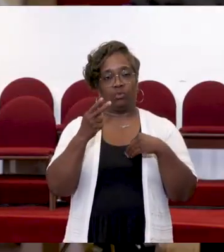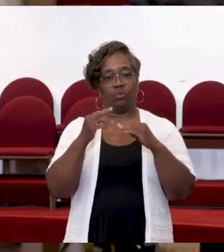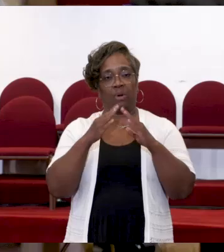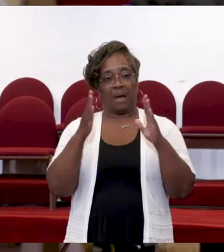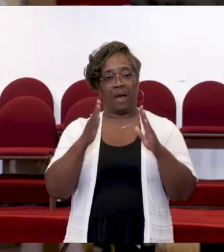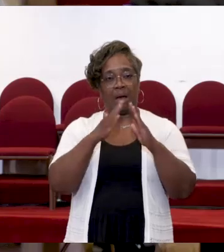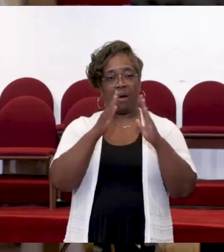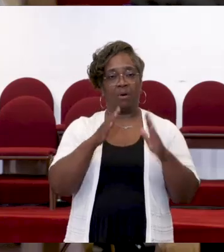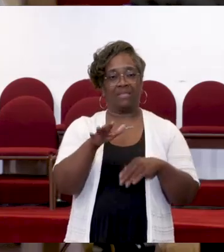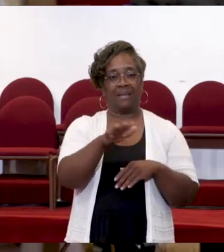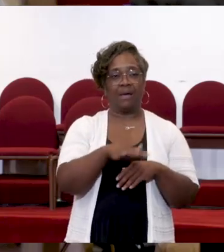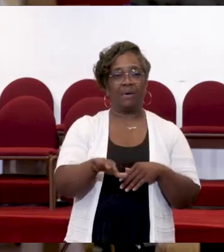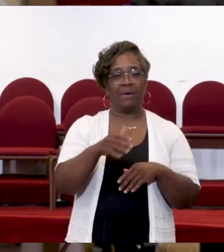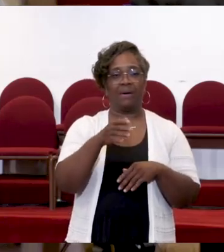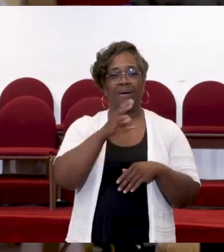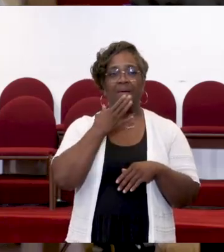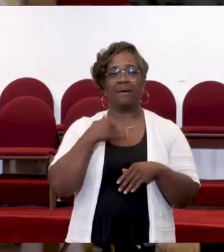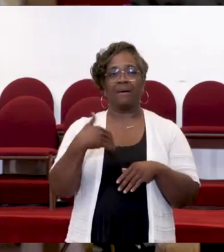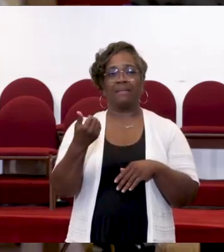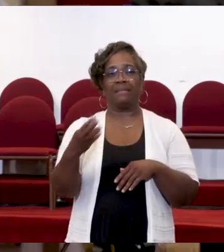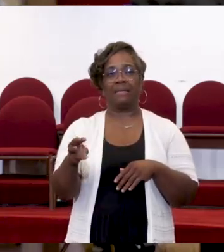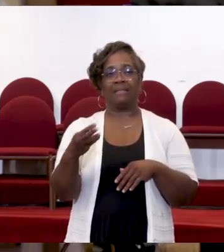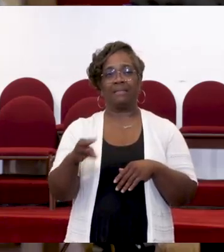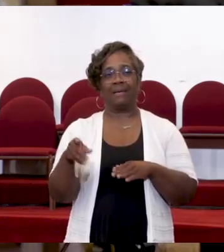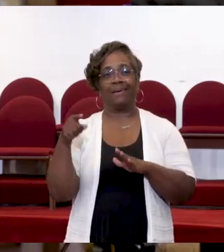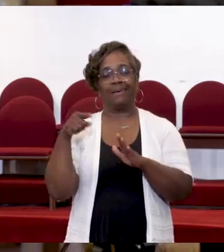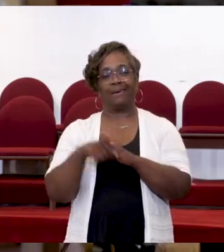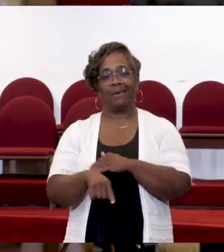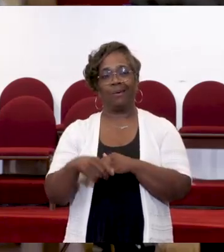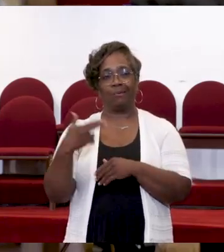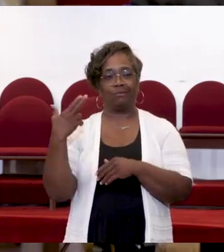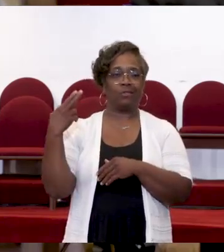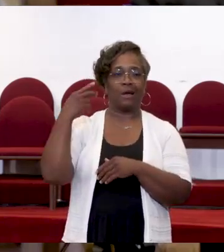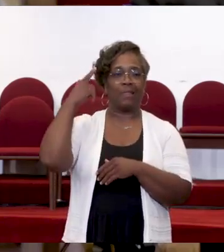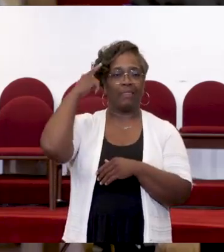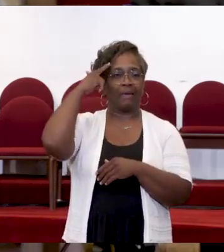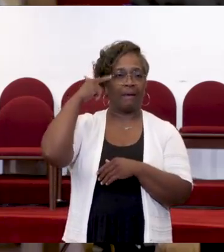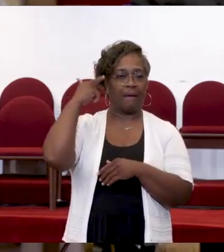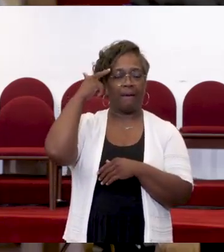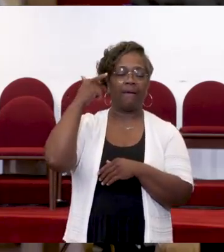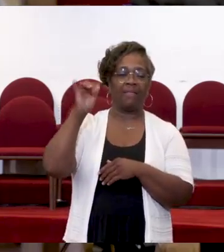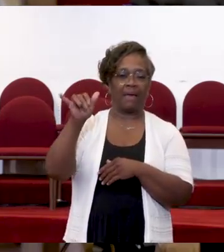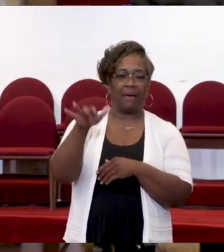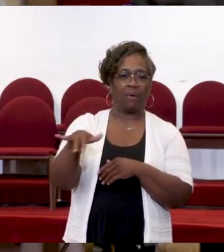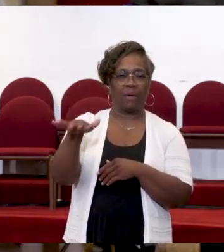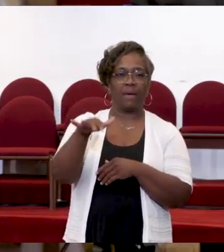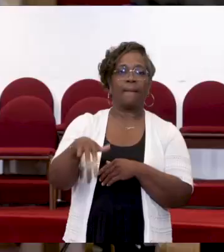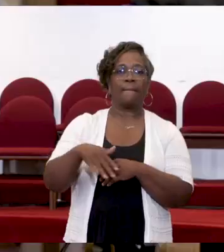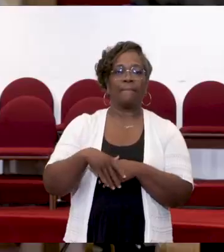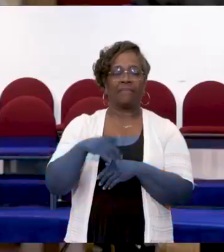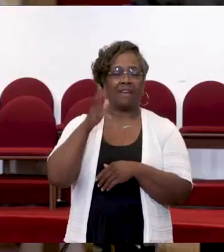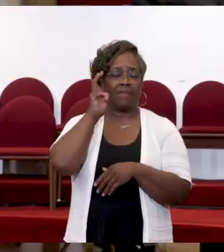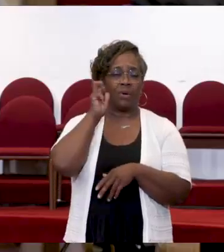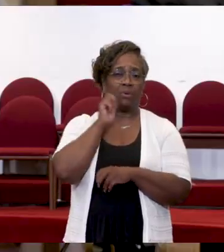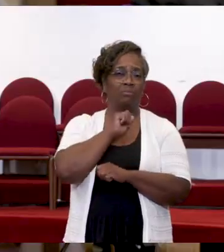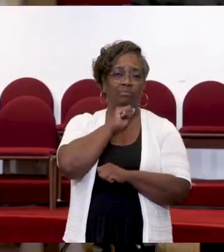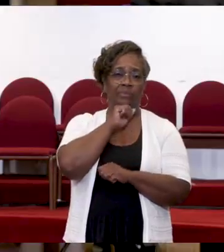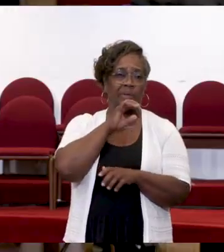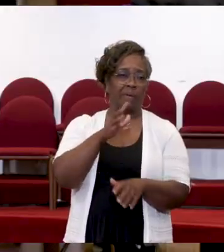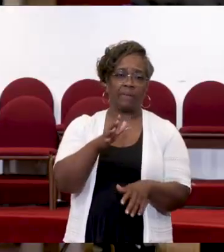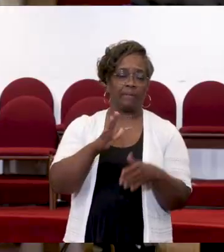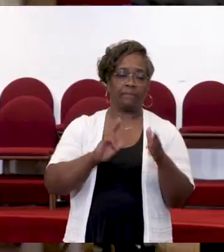was a 16-year-old killed and shot in the head in that area. So I haven't really heard much of the people in